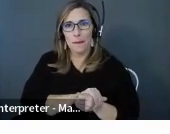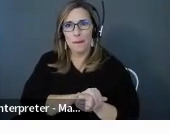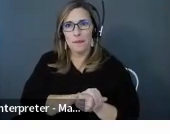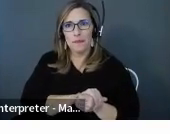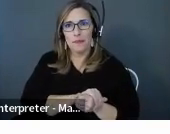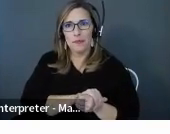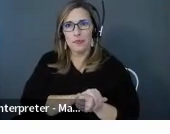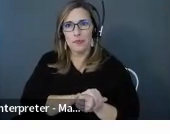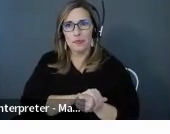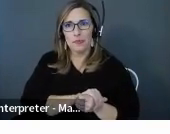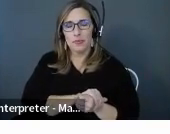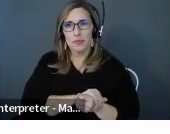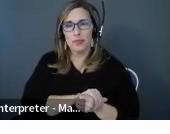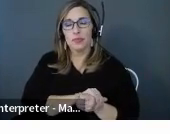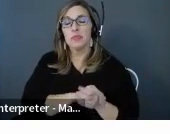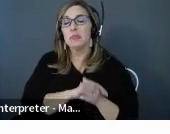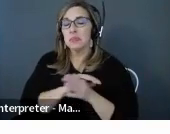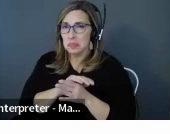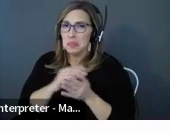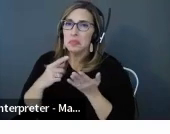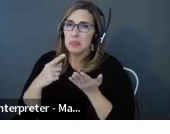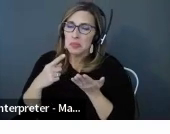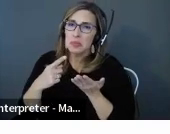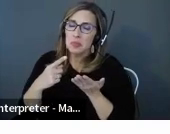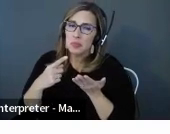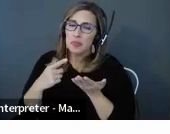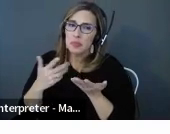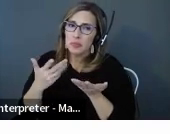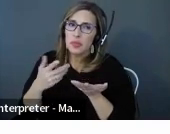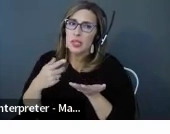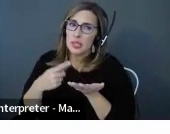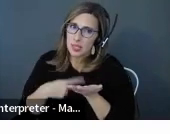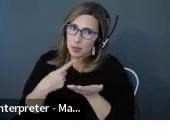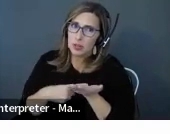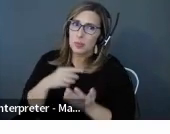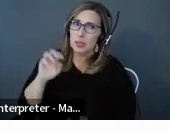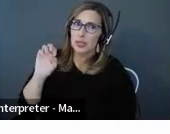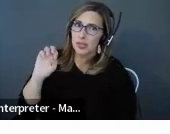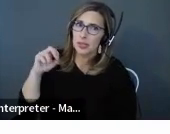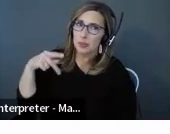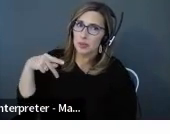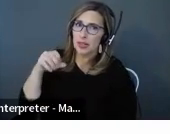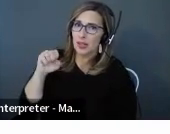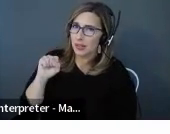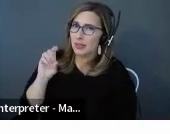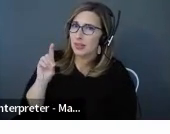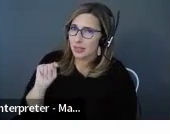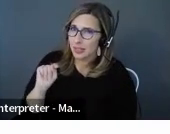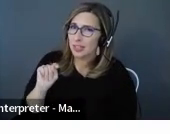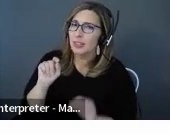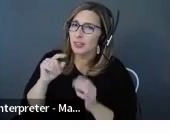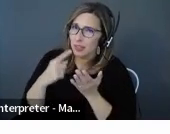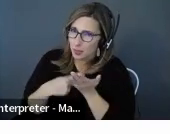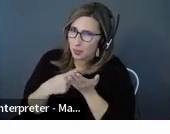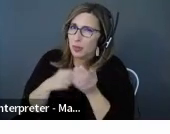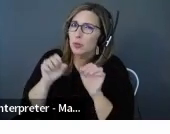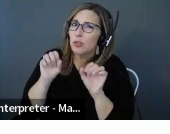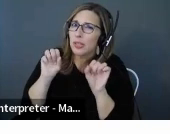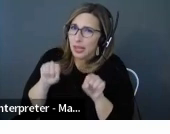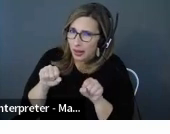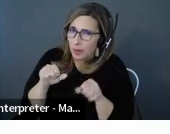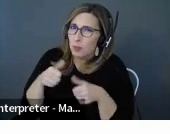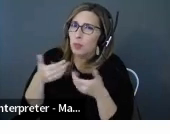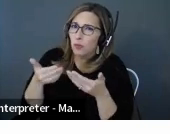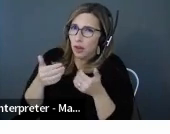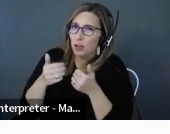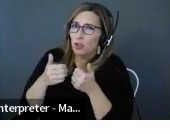There are specific instances in which EPSDT could cover transportation to and from